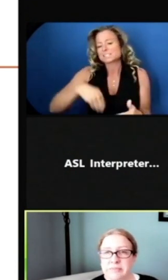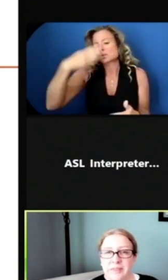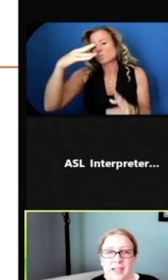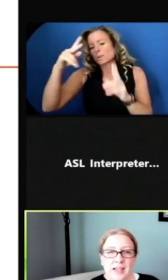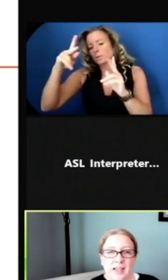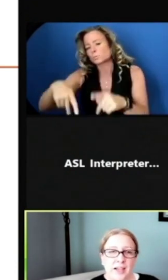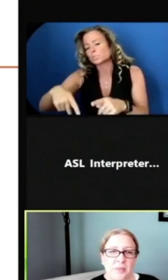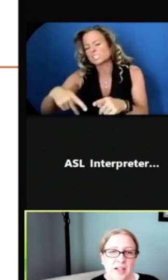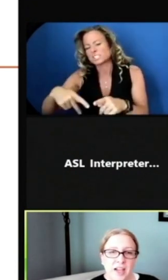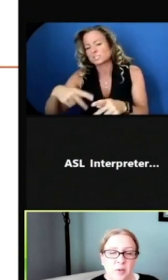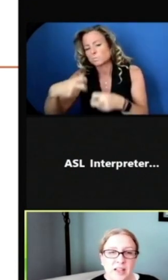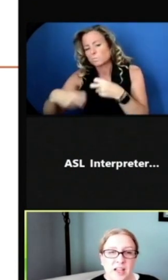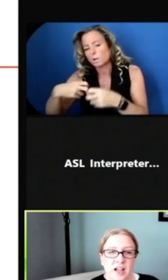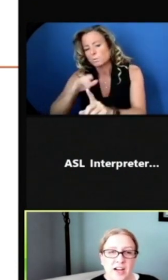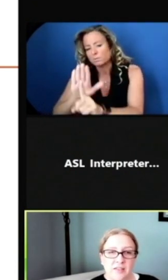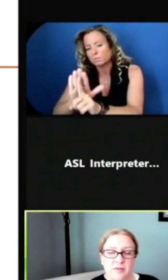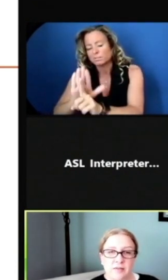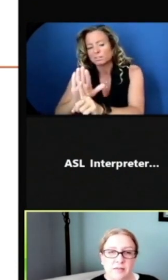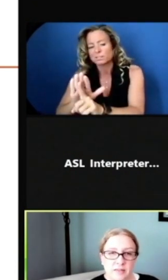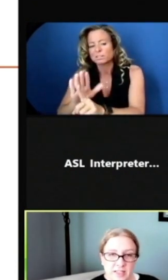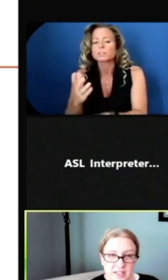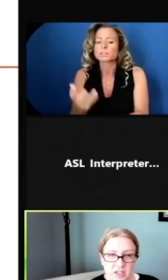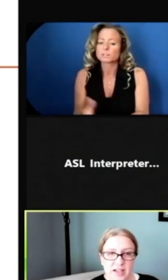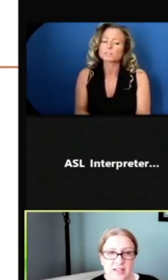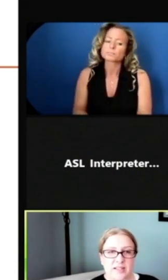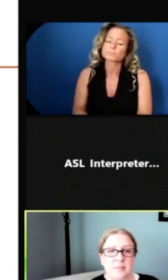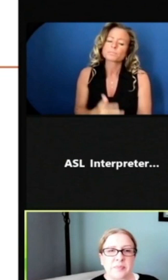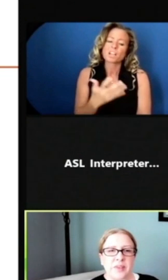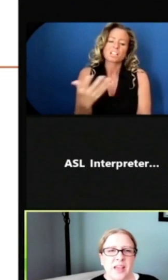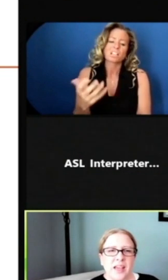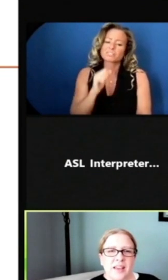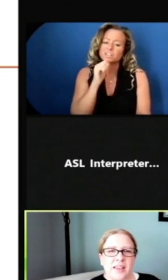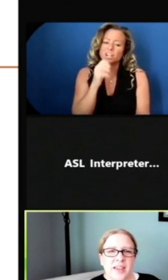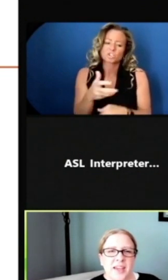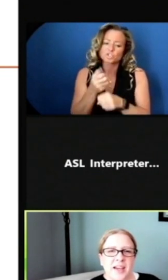problem, and really a lot of distrust.